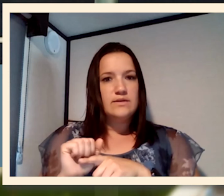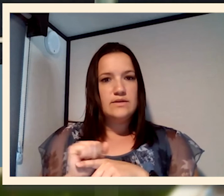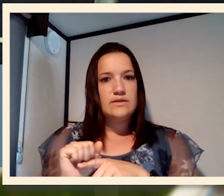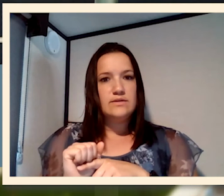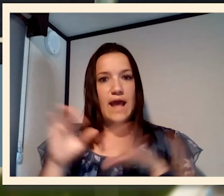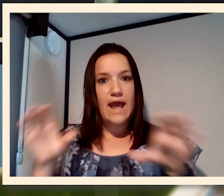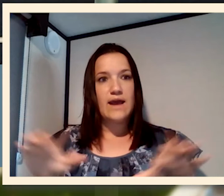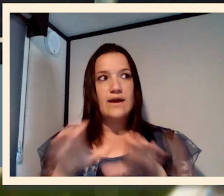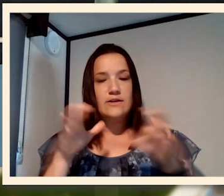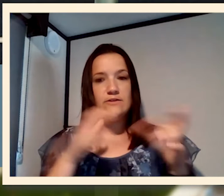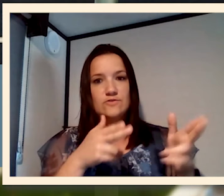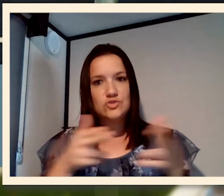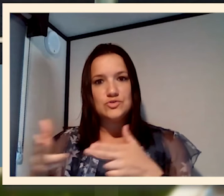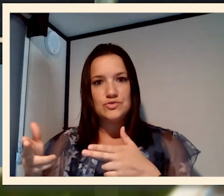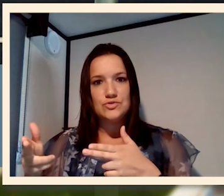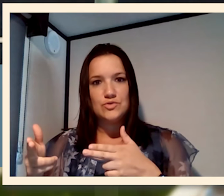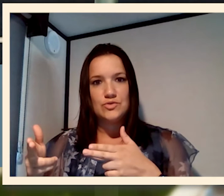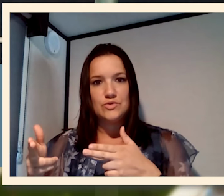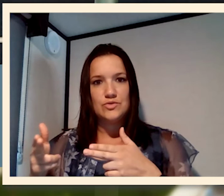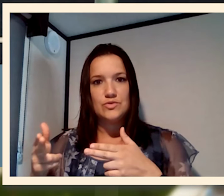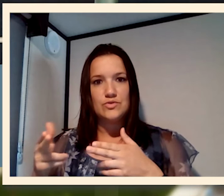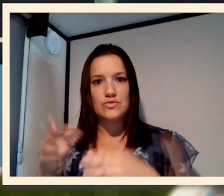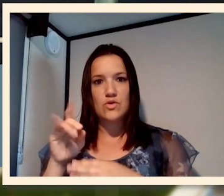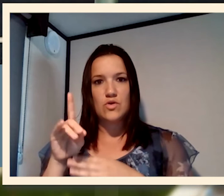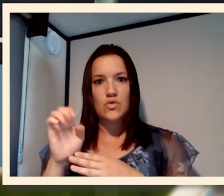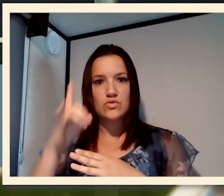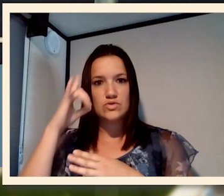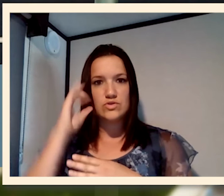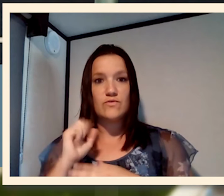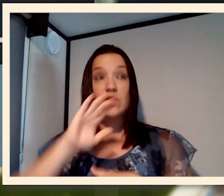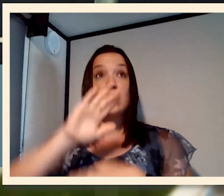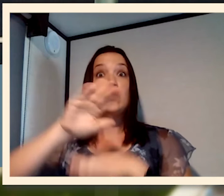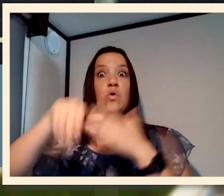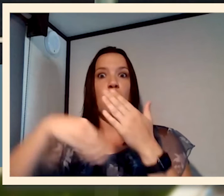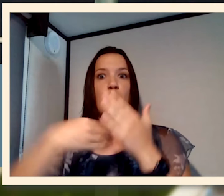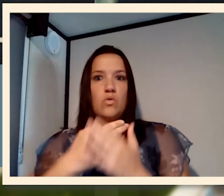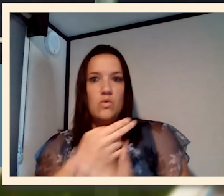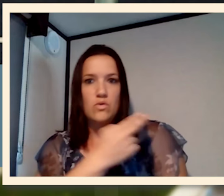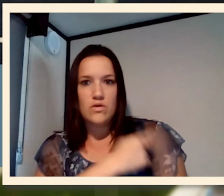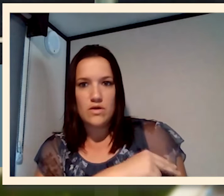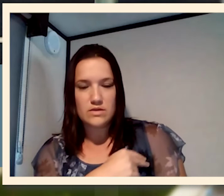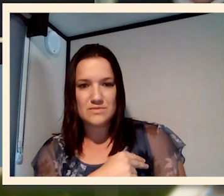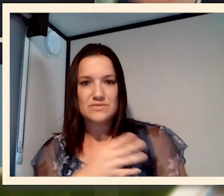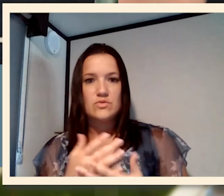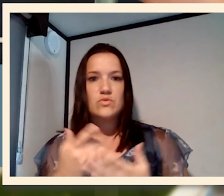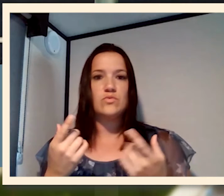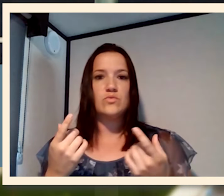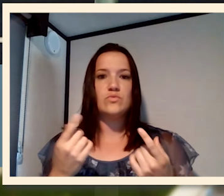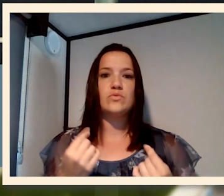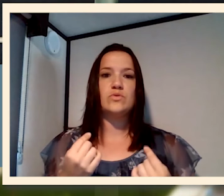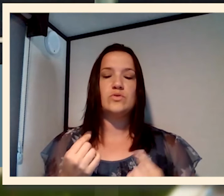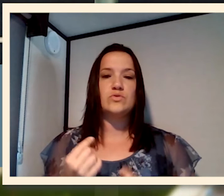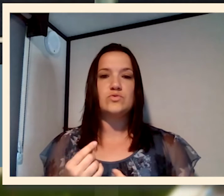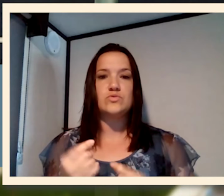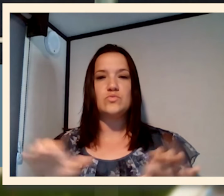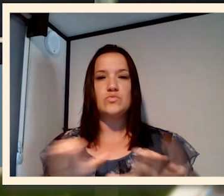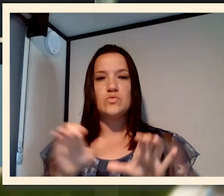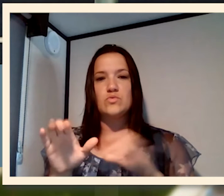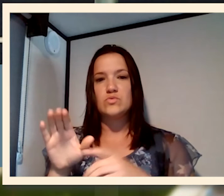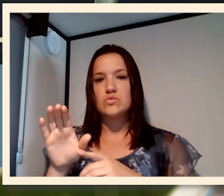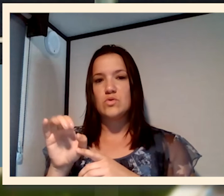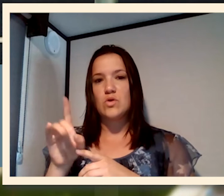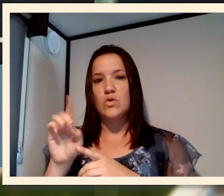it's hard to practice an active shooter or a code silver at the whole organization level. So